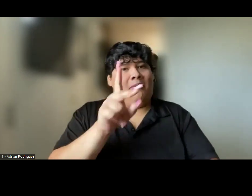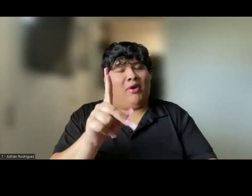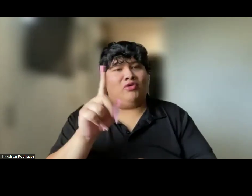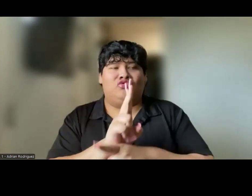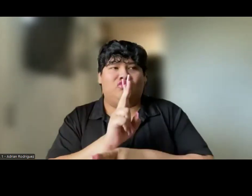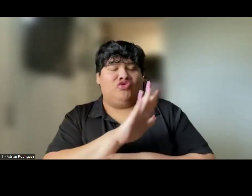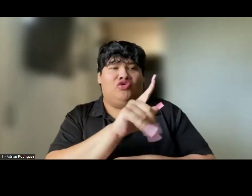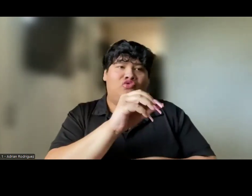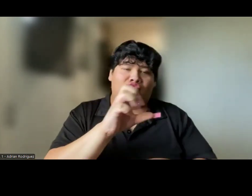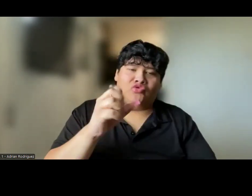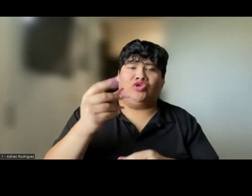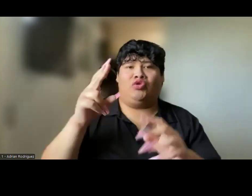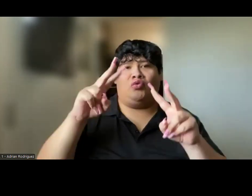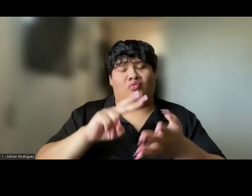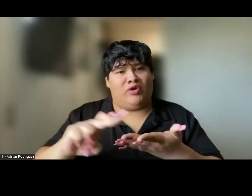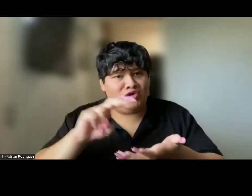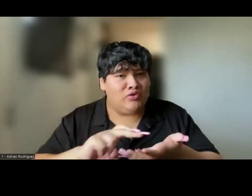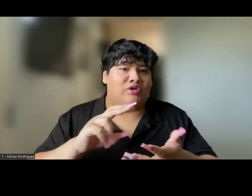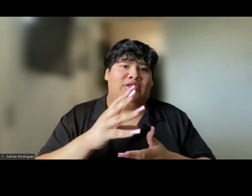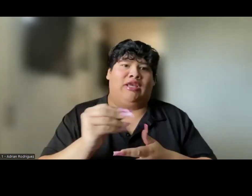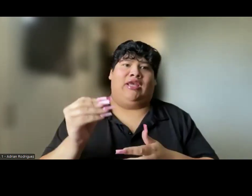resources at our disposal.